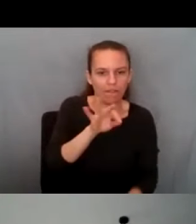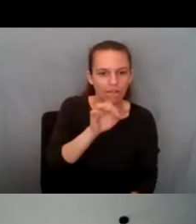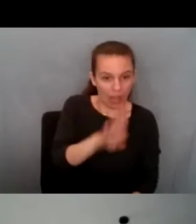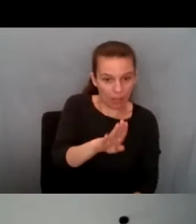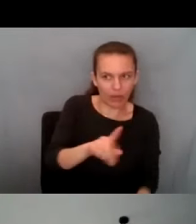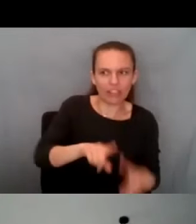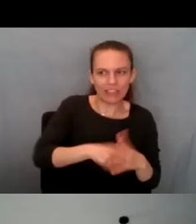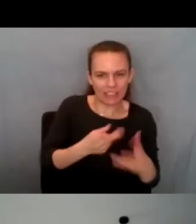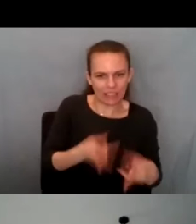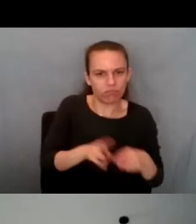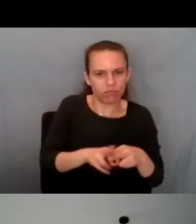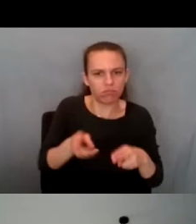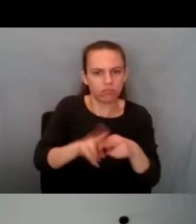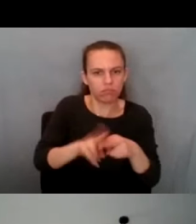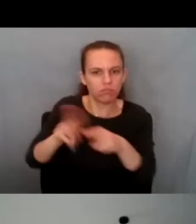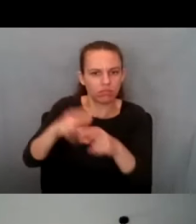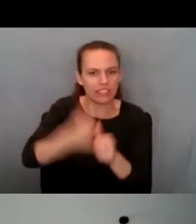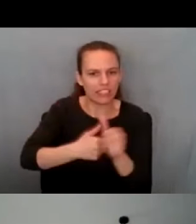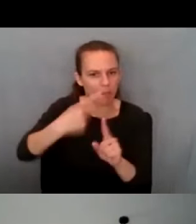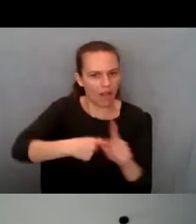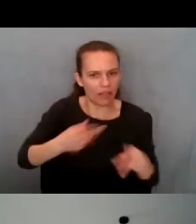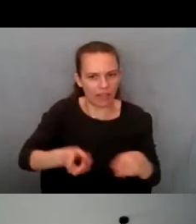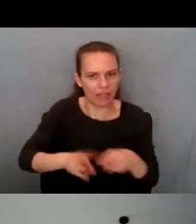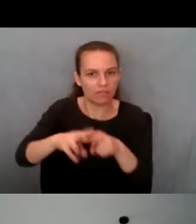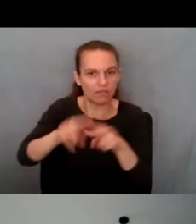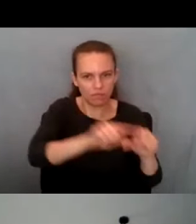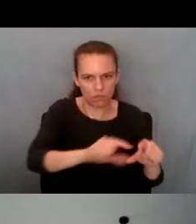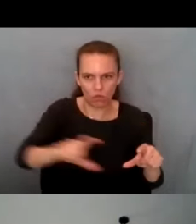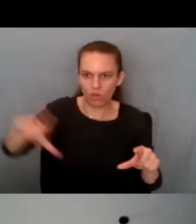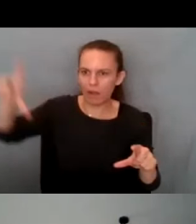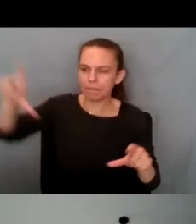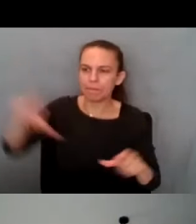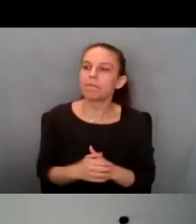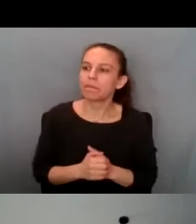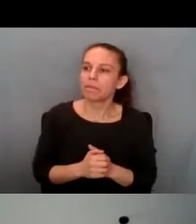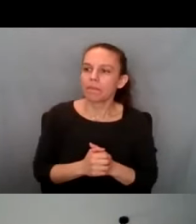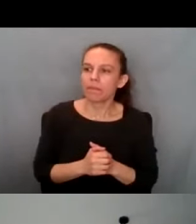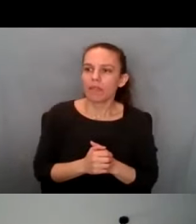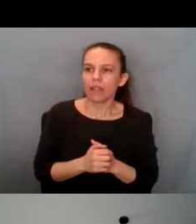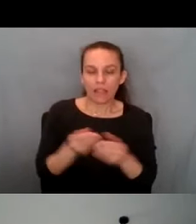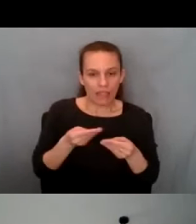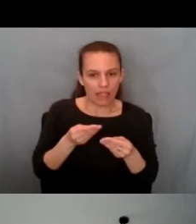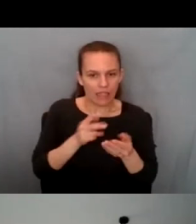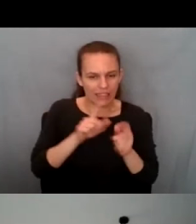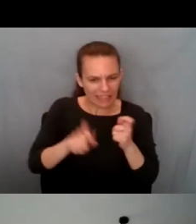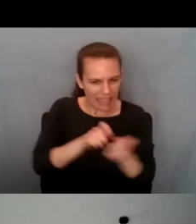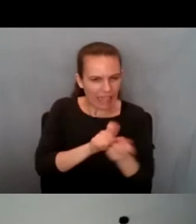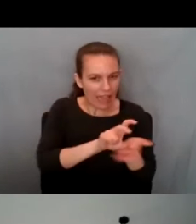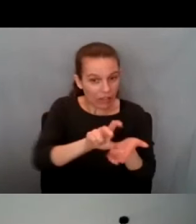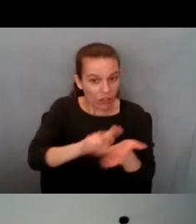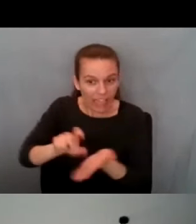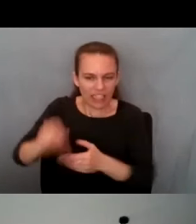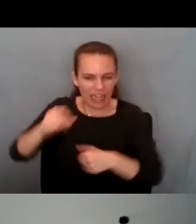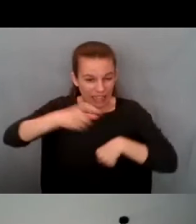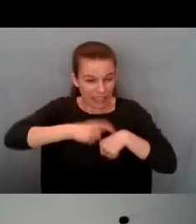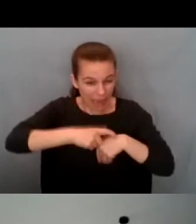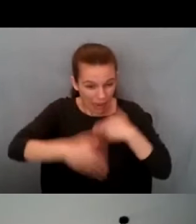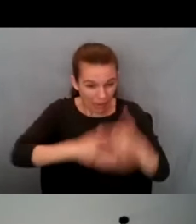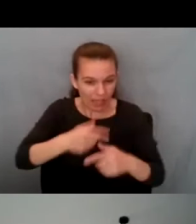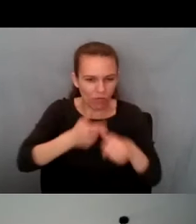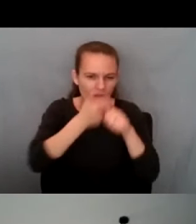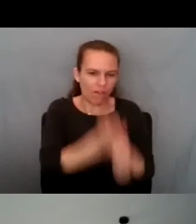those doses as we move along. The allocation of these and the timings of these will be decided through the allocation model. And